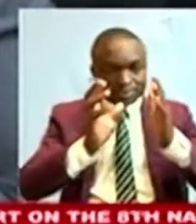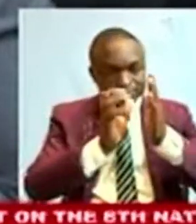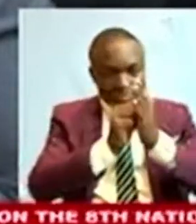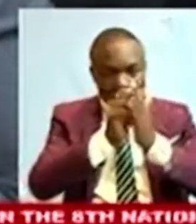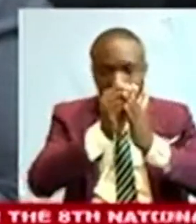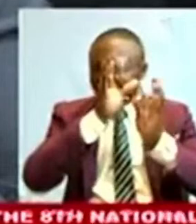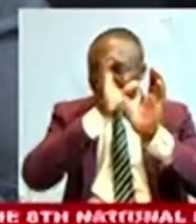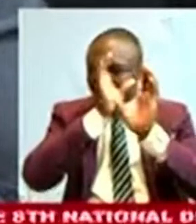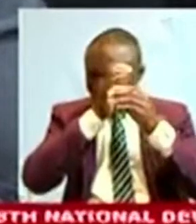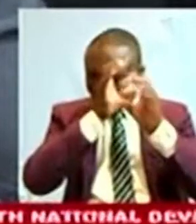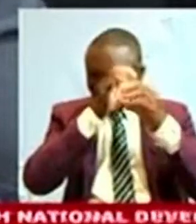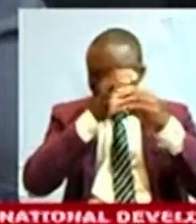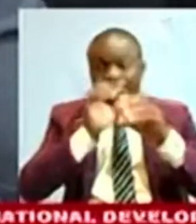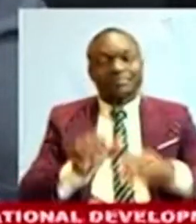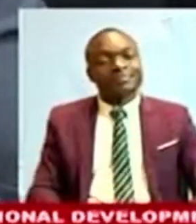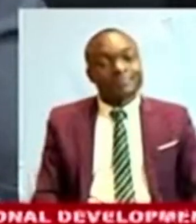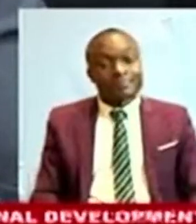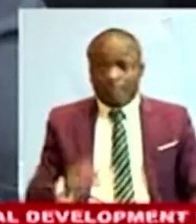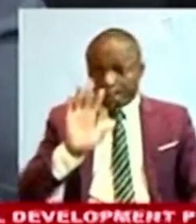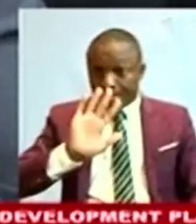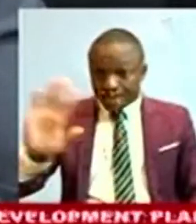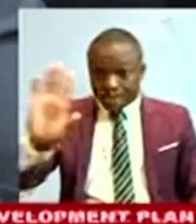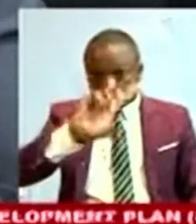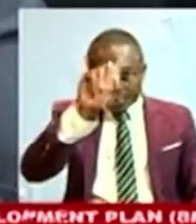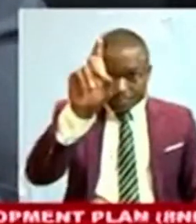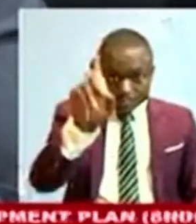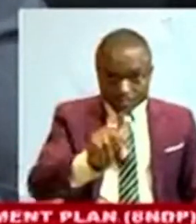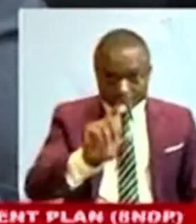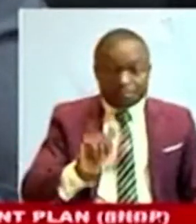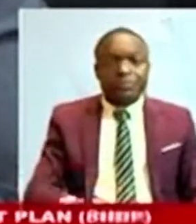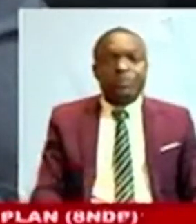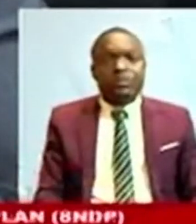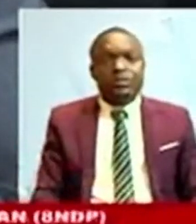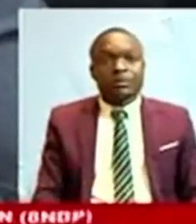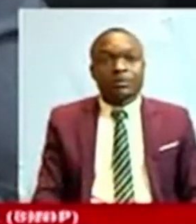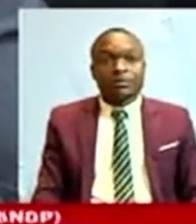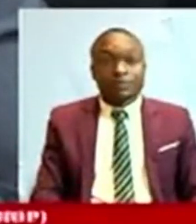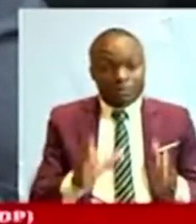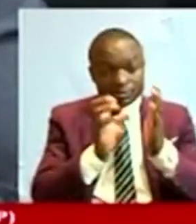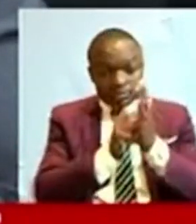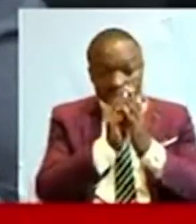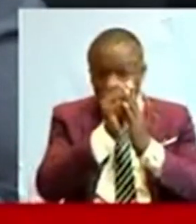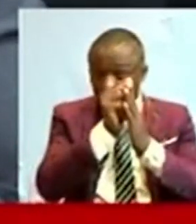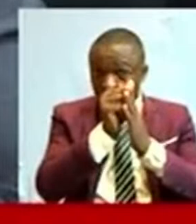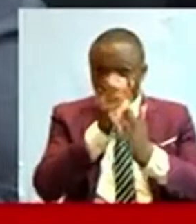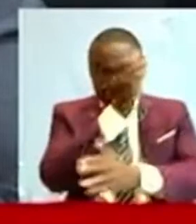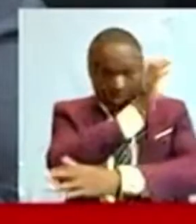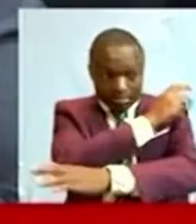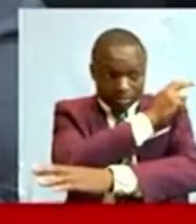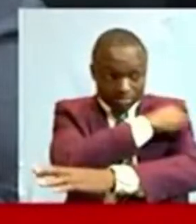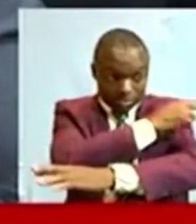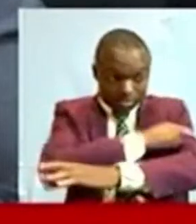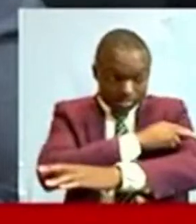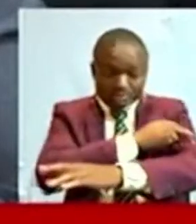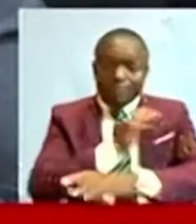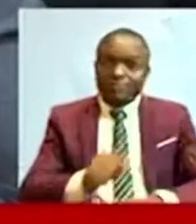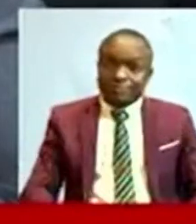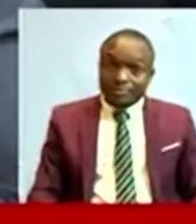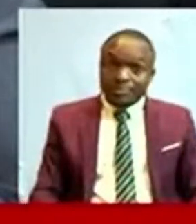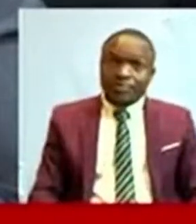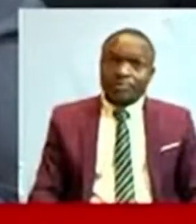screening. My question is, at the Cancer Diseases Hospital, the